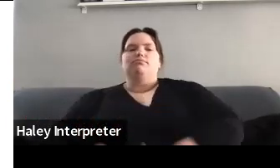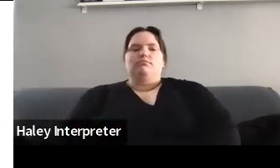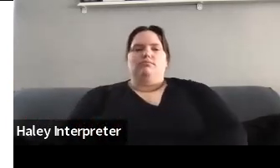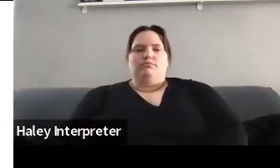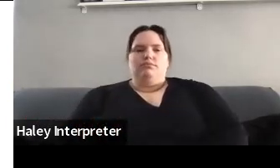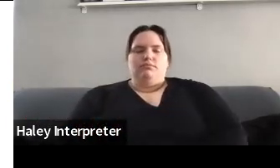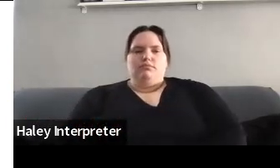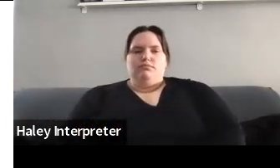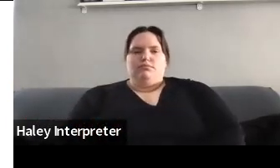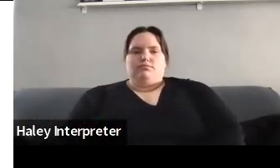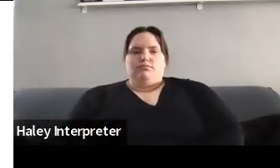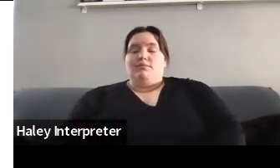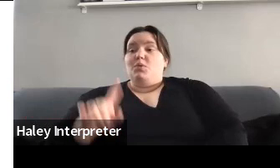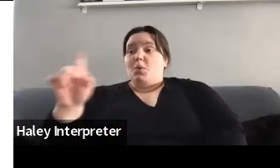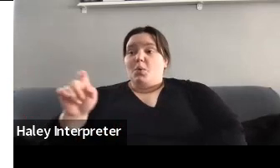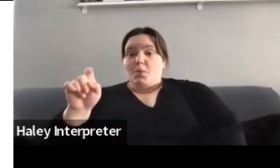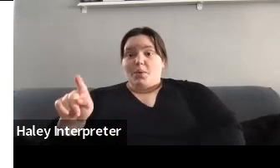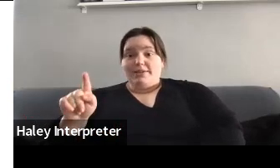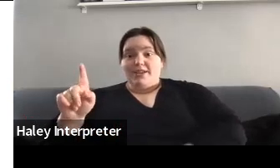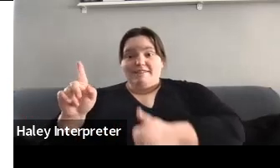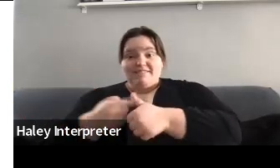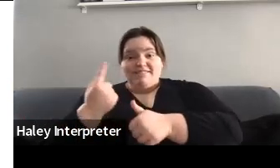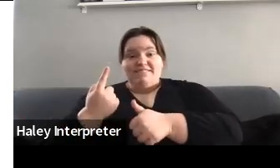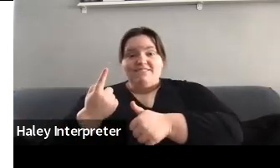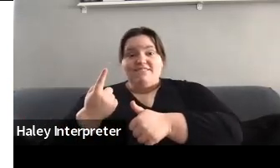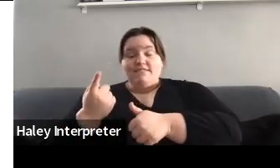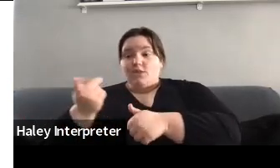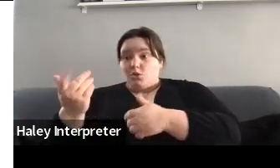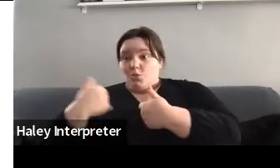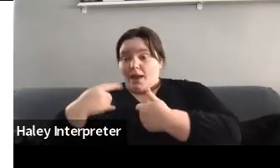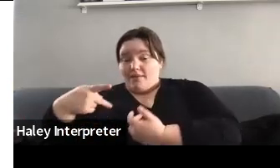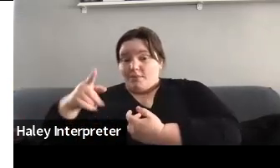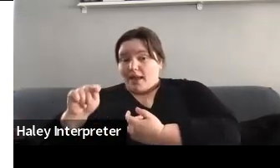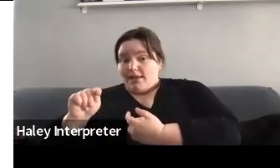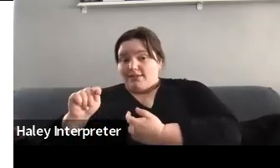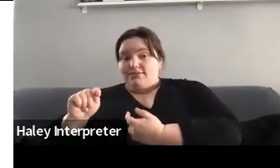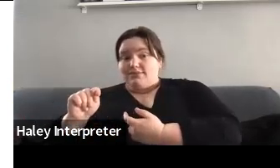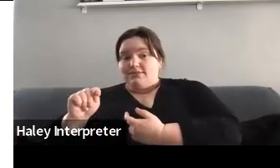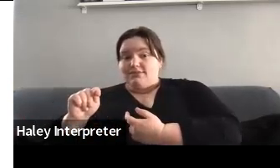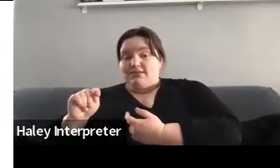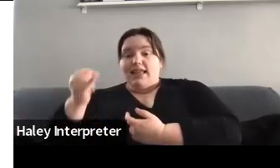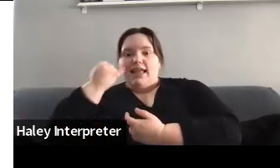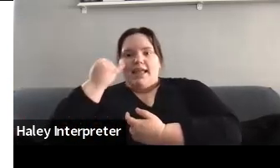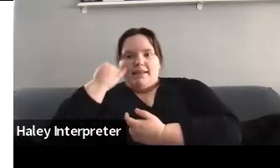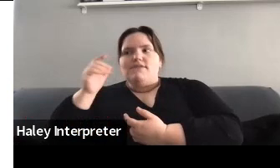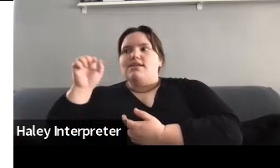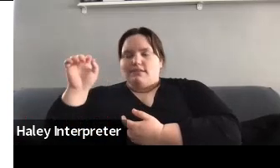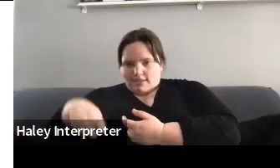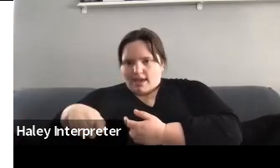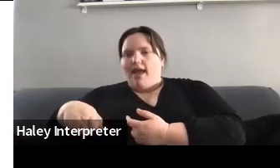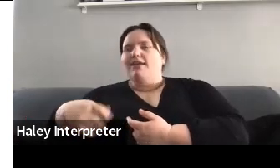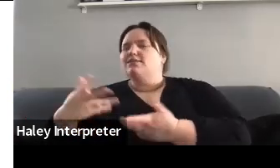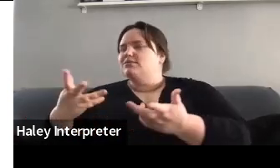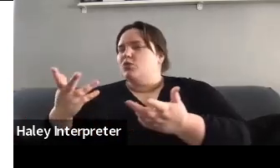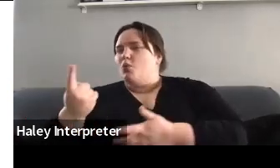So our first question for you, do you have a pet? And if you do, what's one